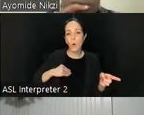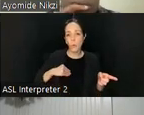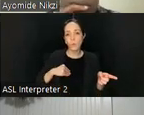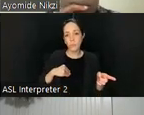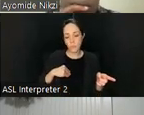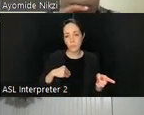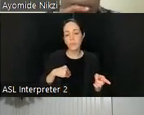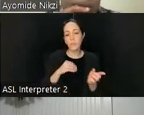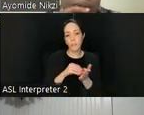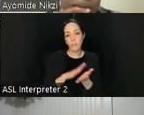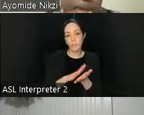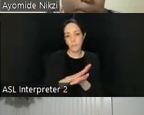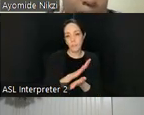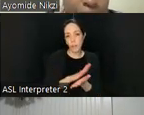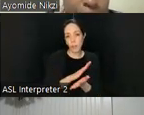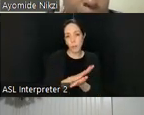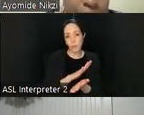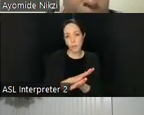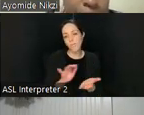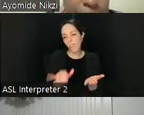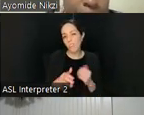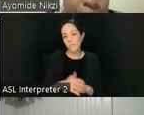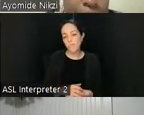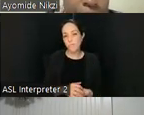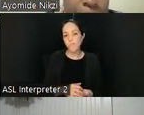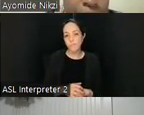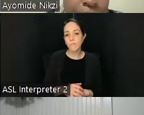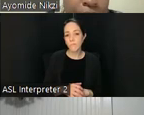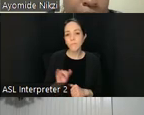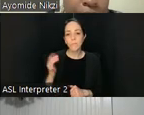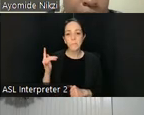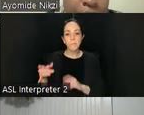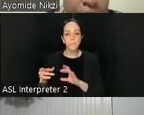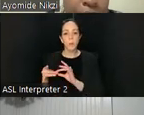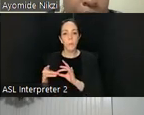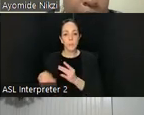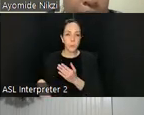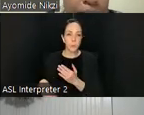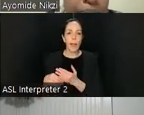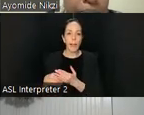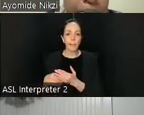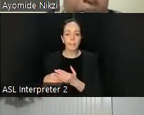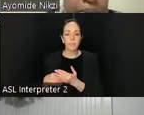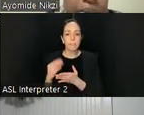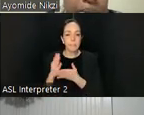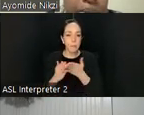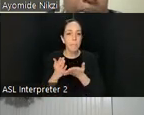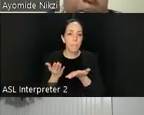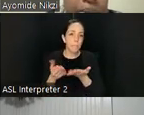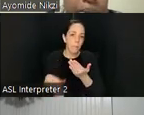police bureau. So that's what that comment was and why this sentence was flagged for further discussion. So